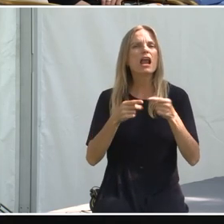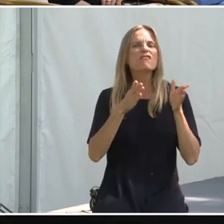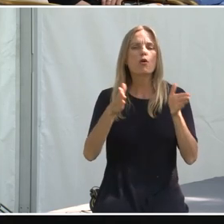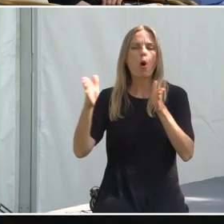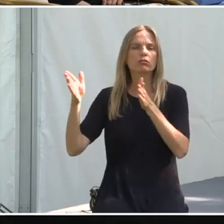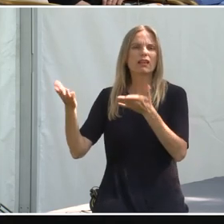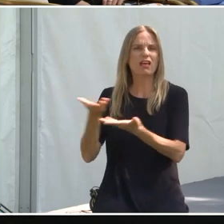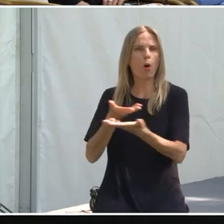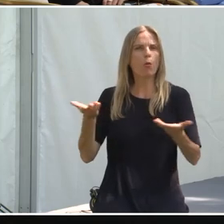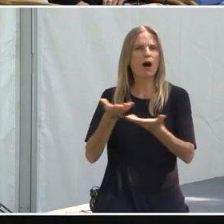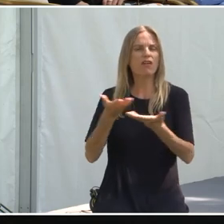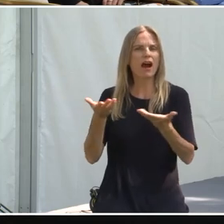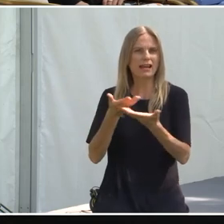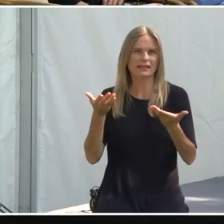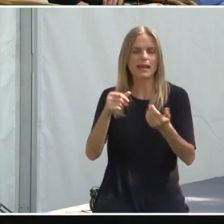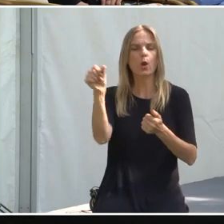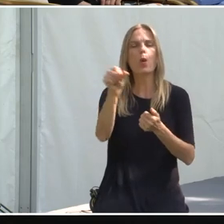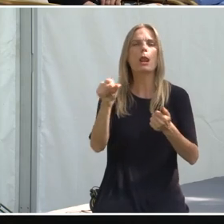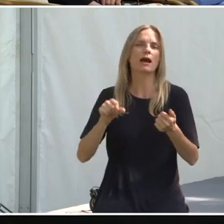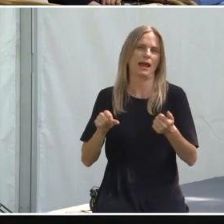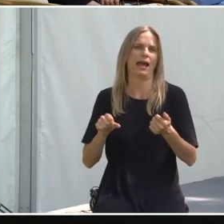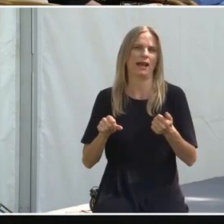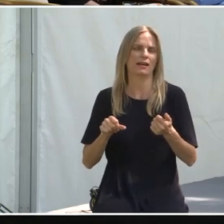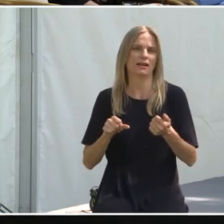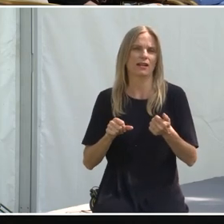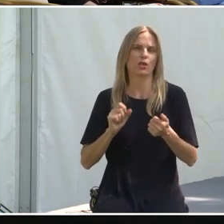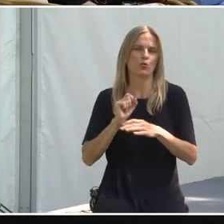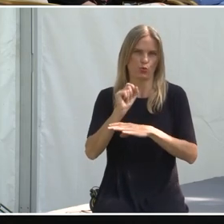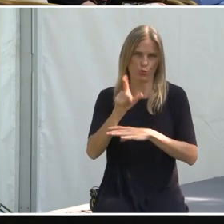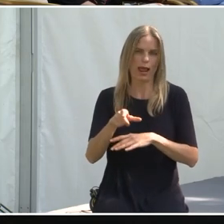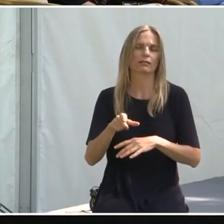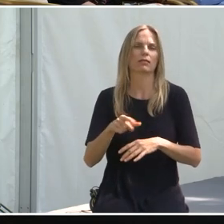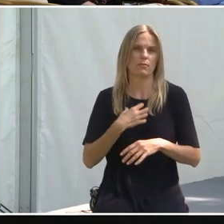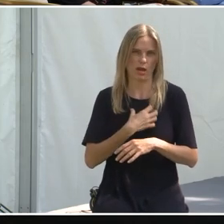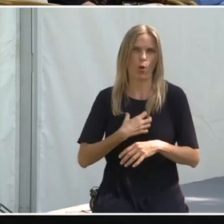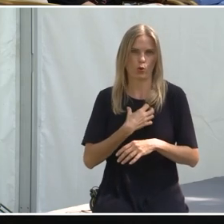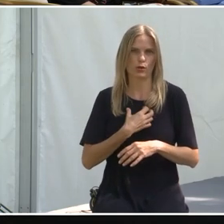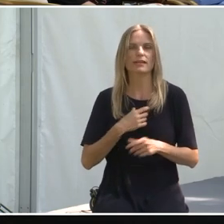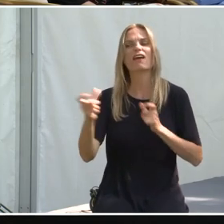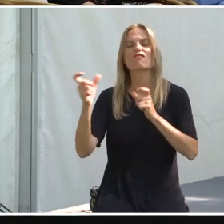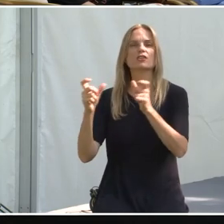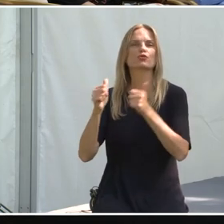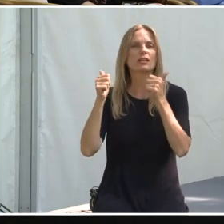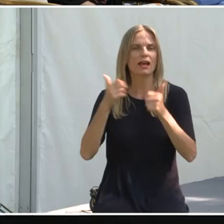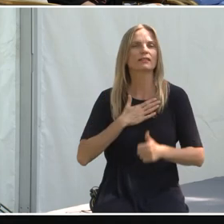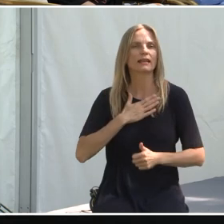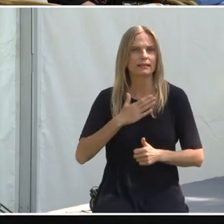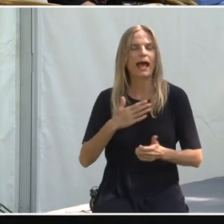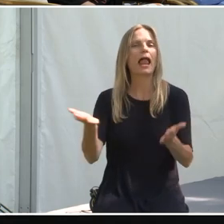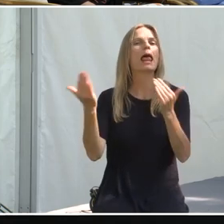or the lack of understanding between the old and the younger generation. Good answers. Thanks for that. Now let's move